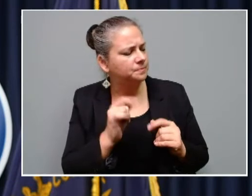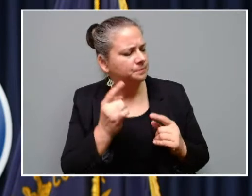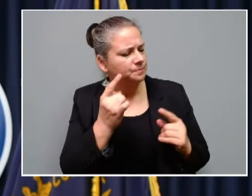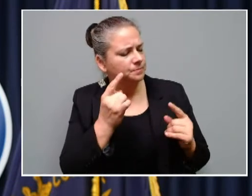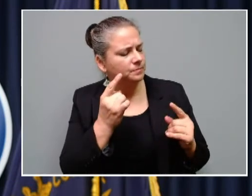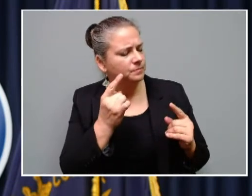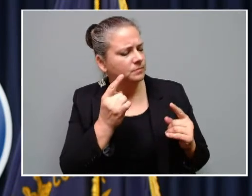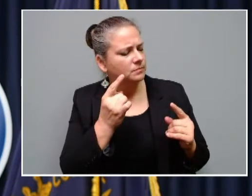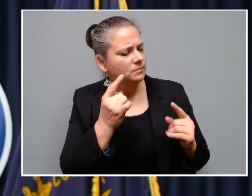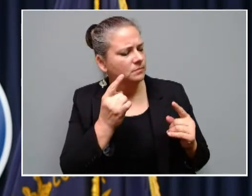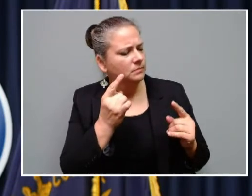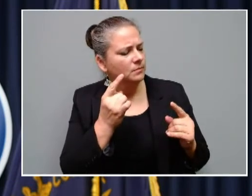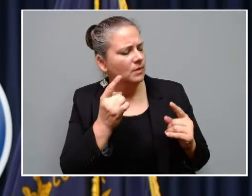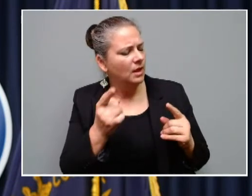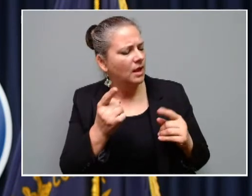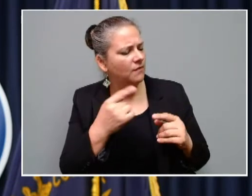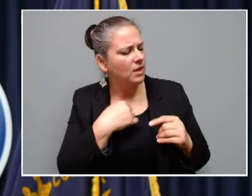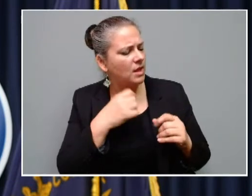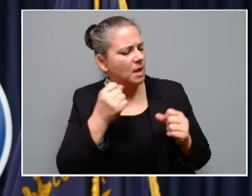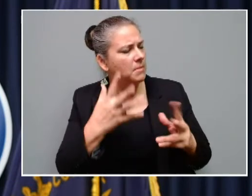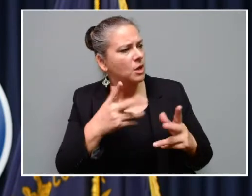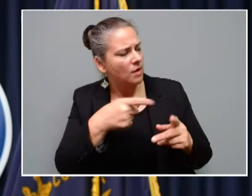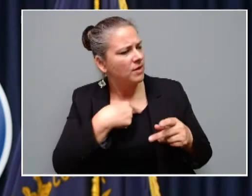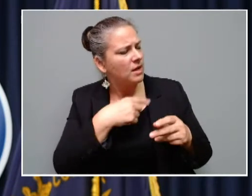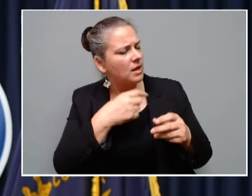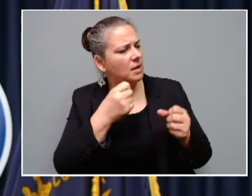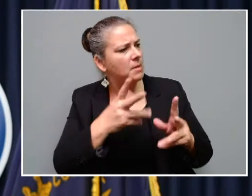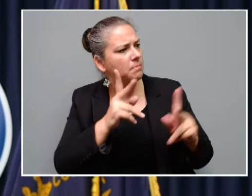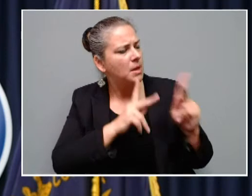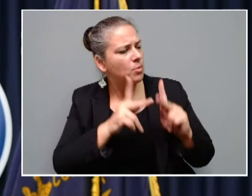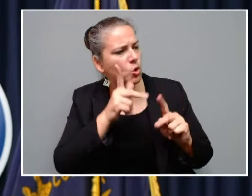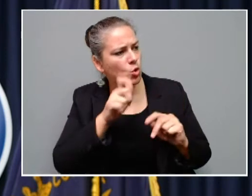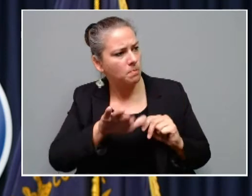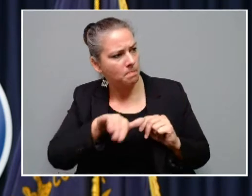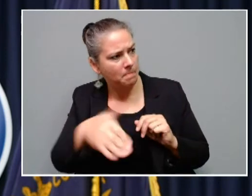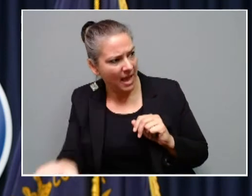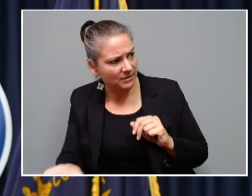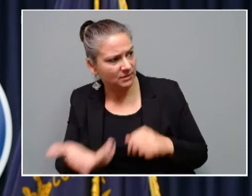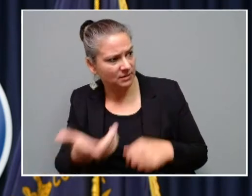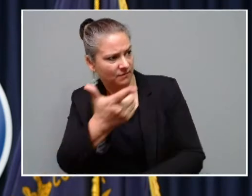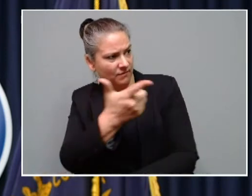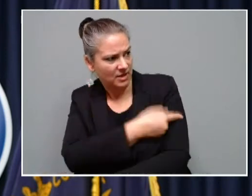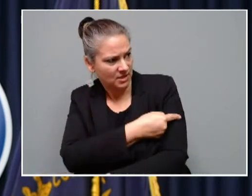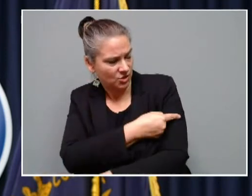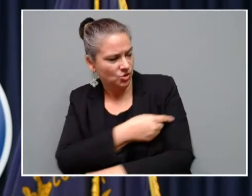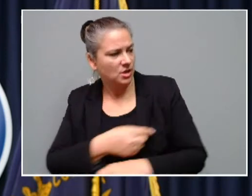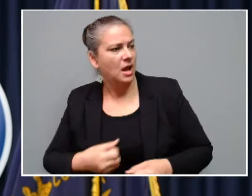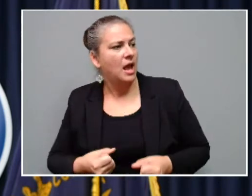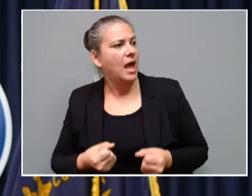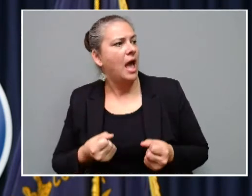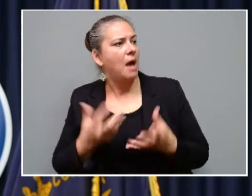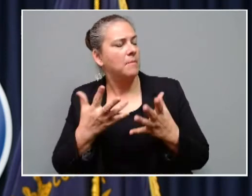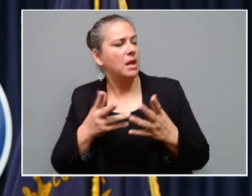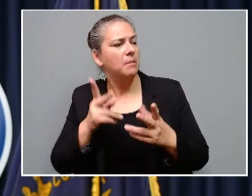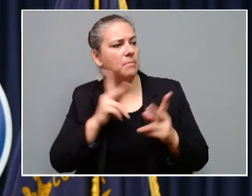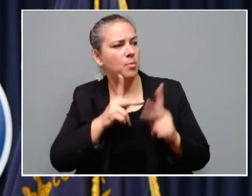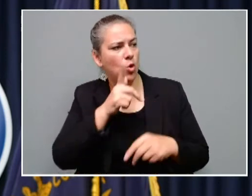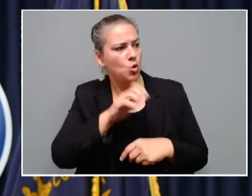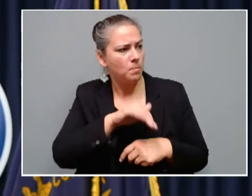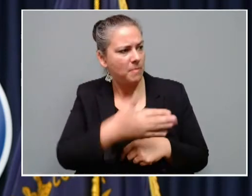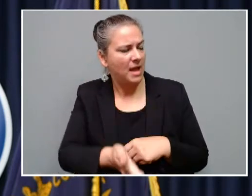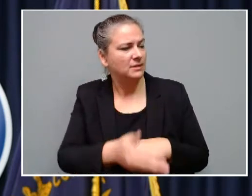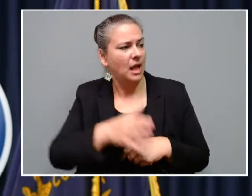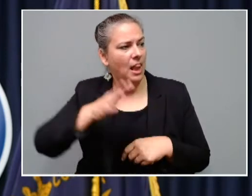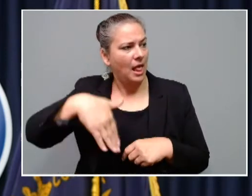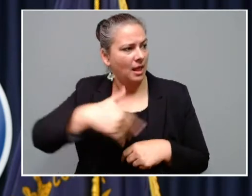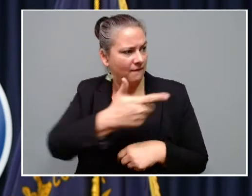detailing the number of people that have passed away who are vaccinated and are not vaccinated, to break that down? And then